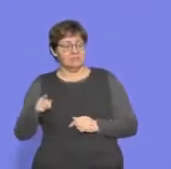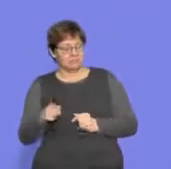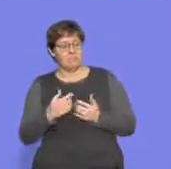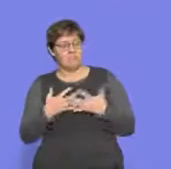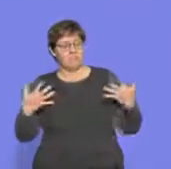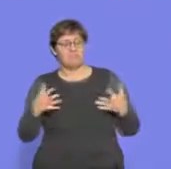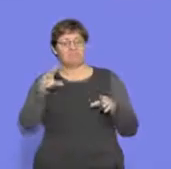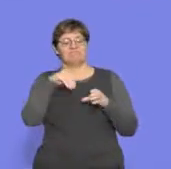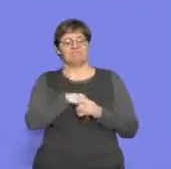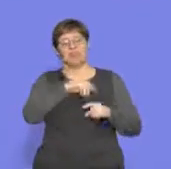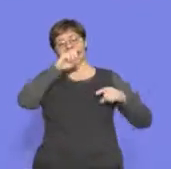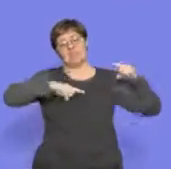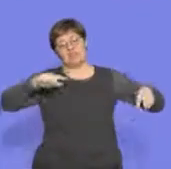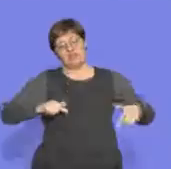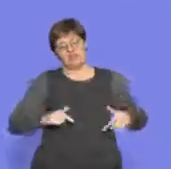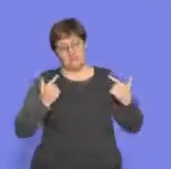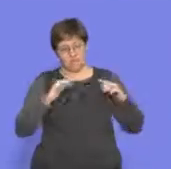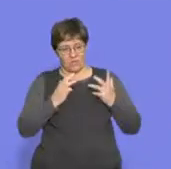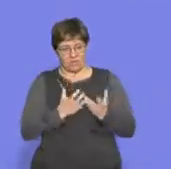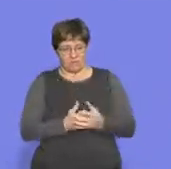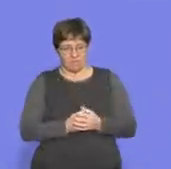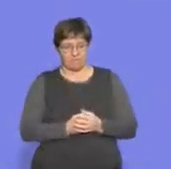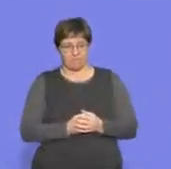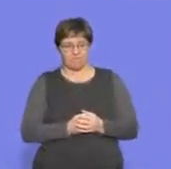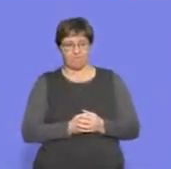the diversity of life on Earth.